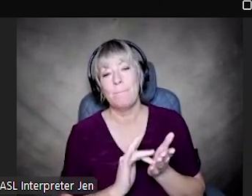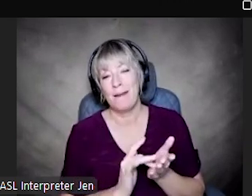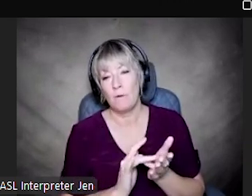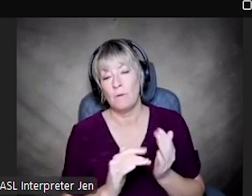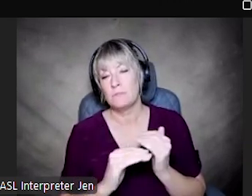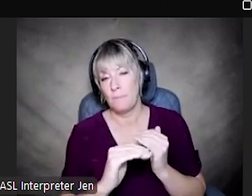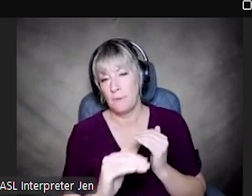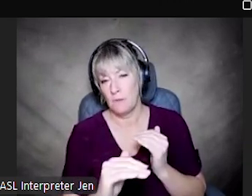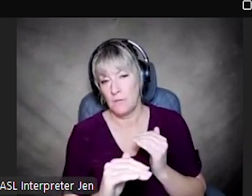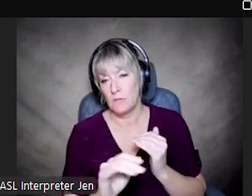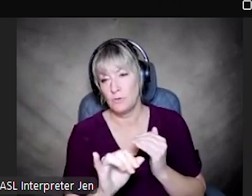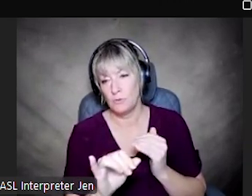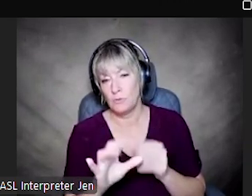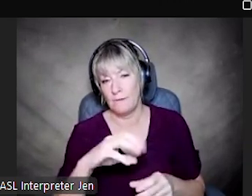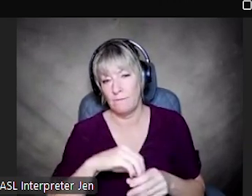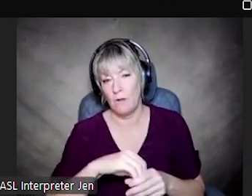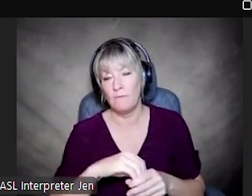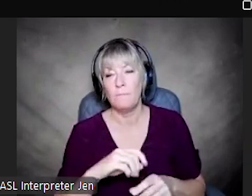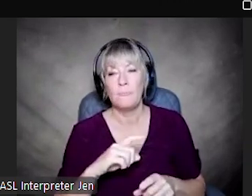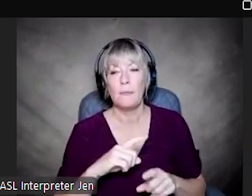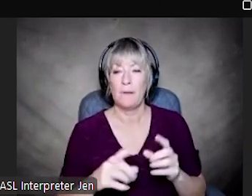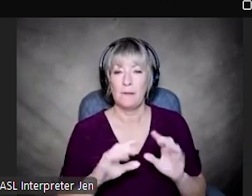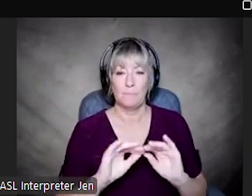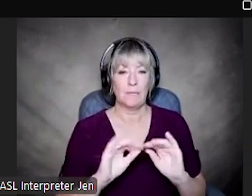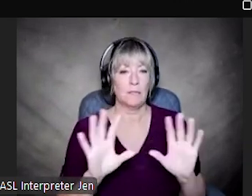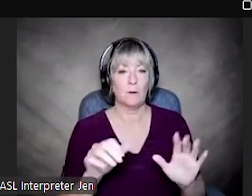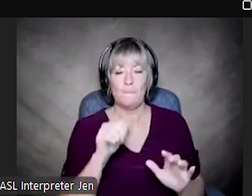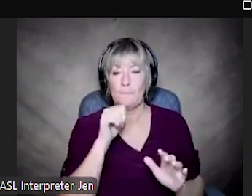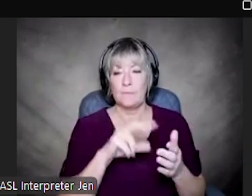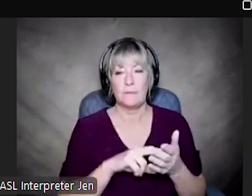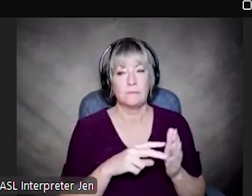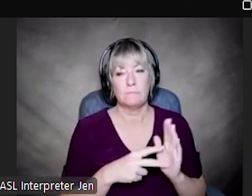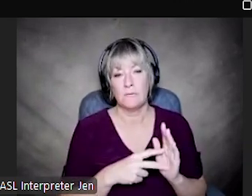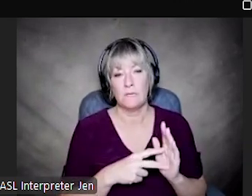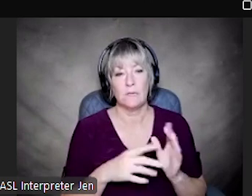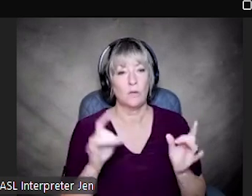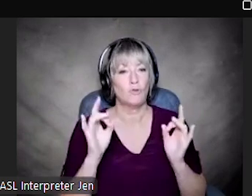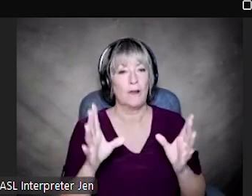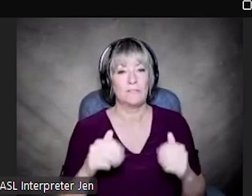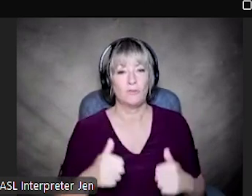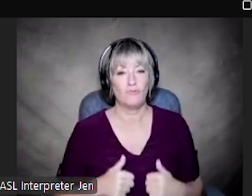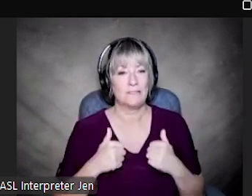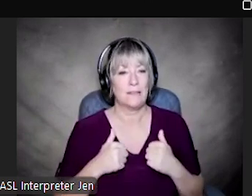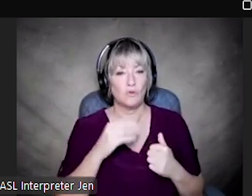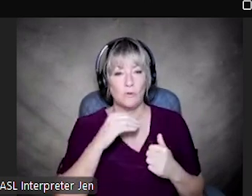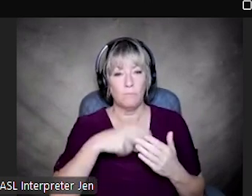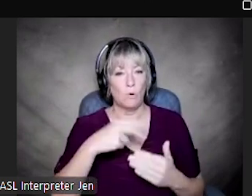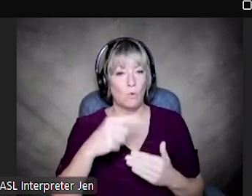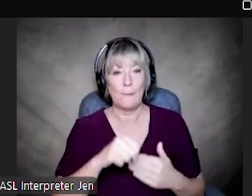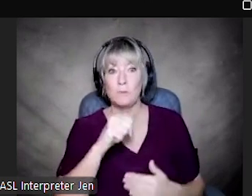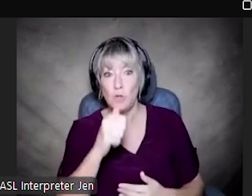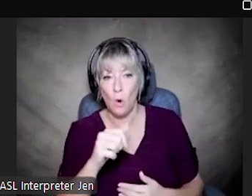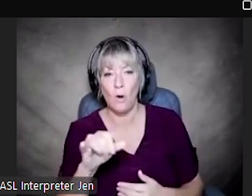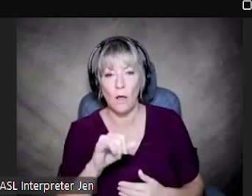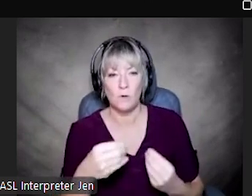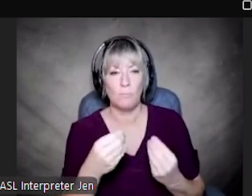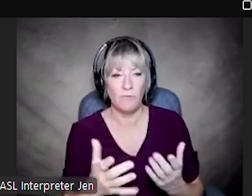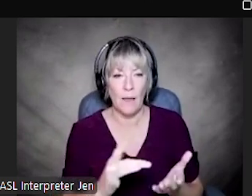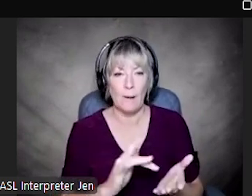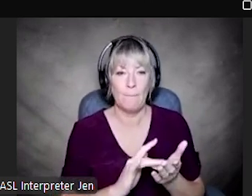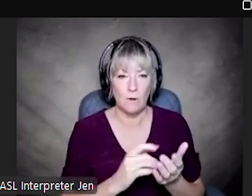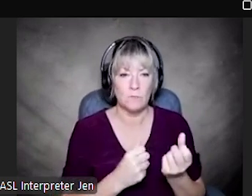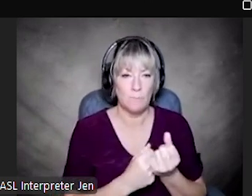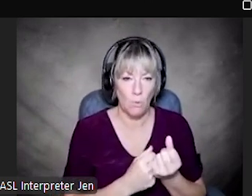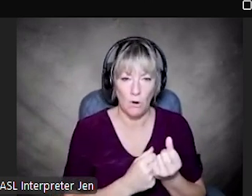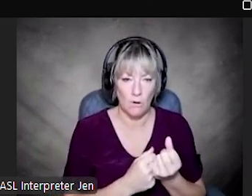stability that's involved. But I want to be clear that that doesn't mean that crisis residential programs don't also provide a level of medical